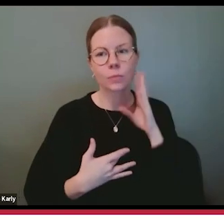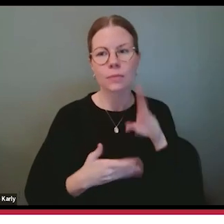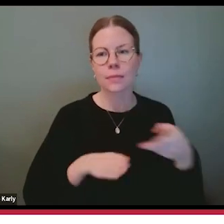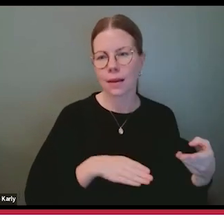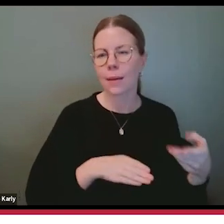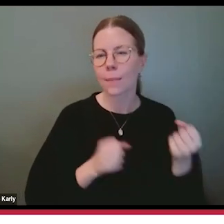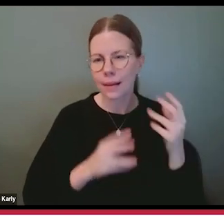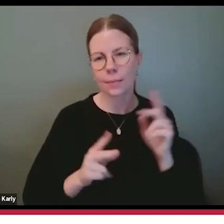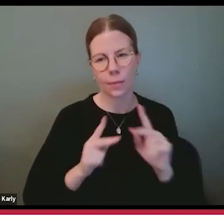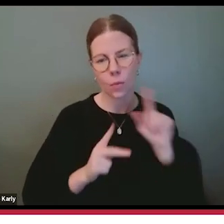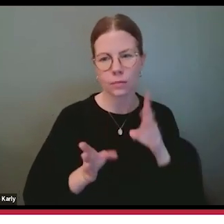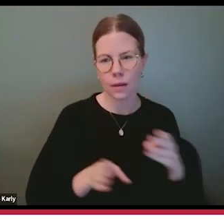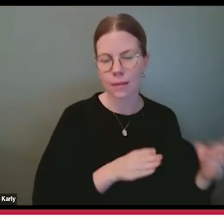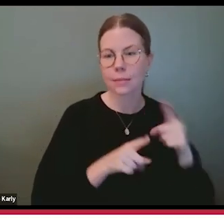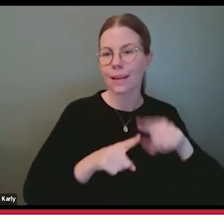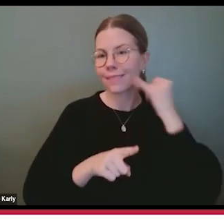available.